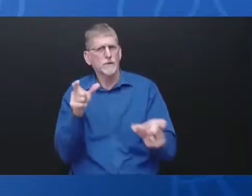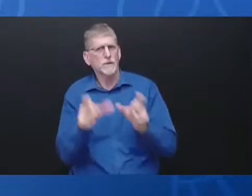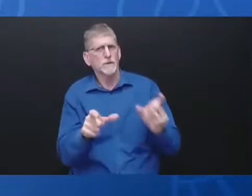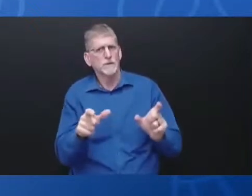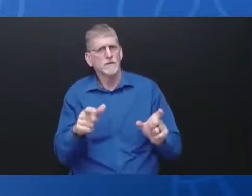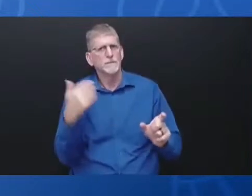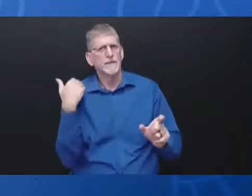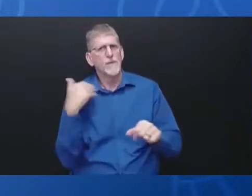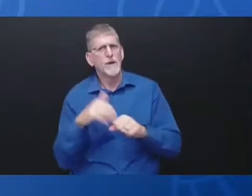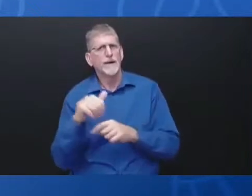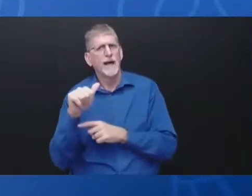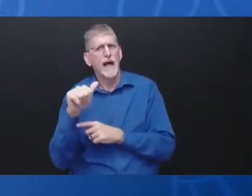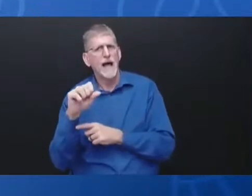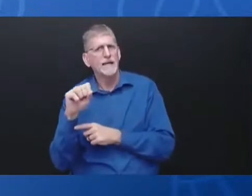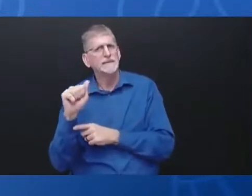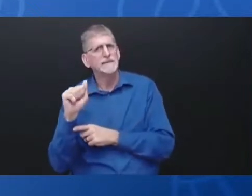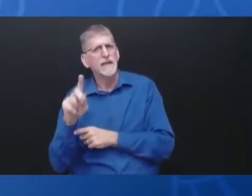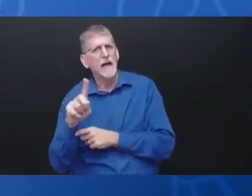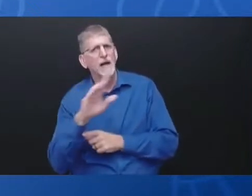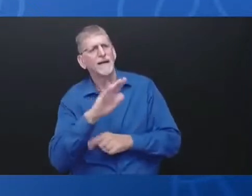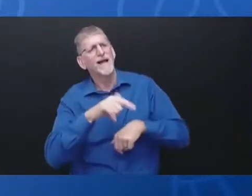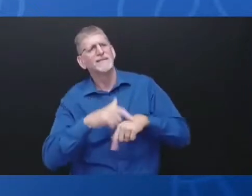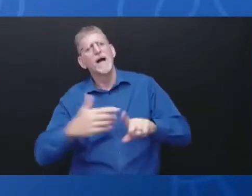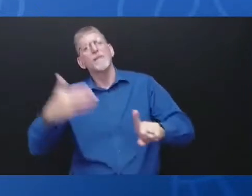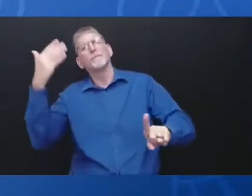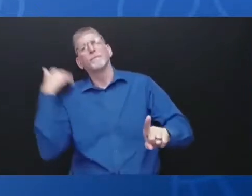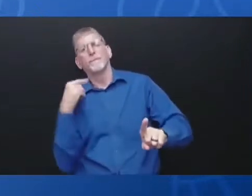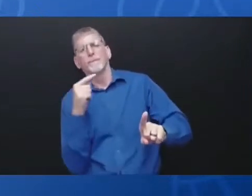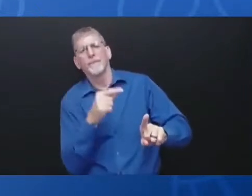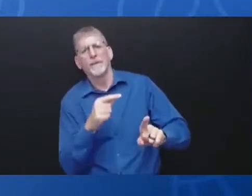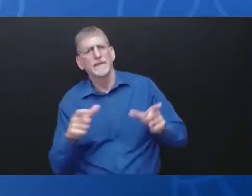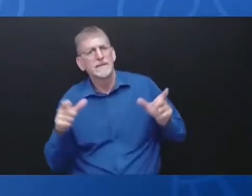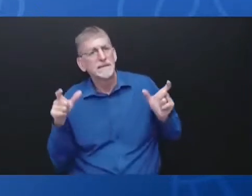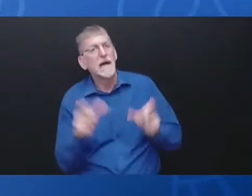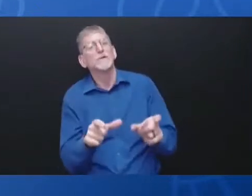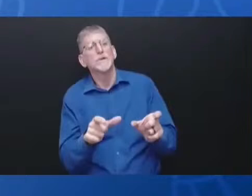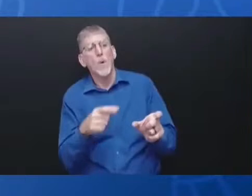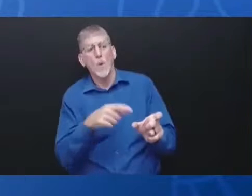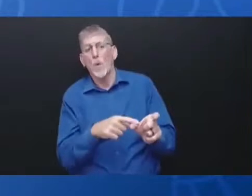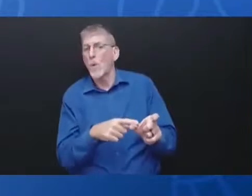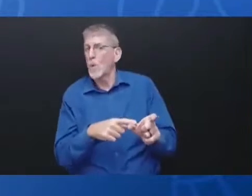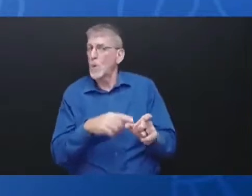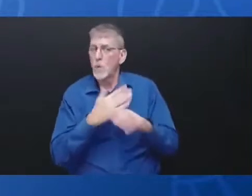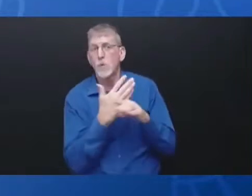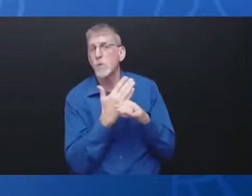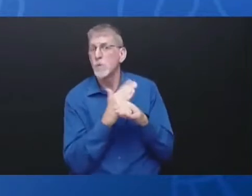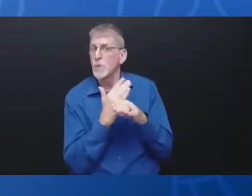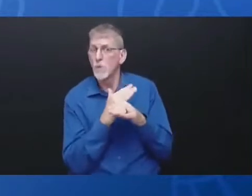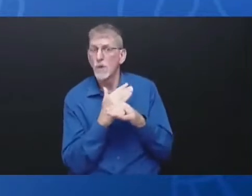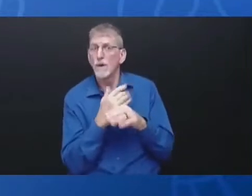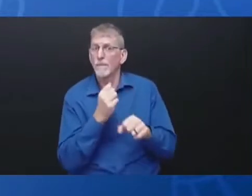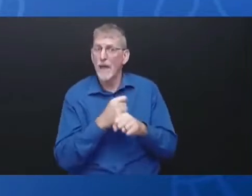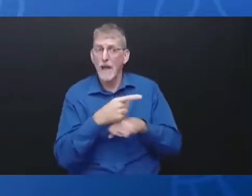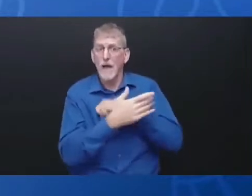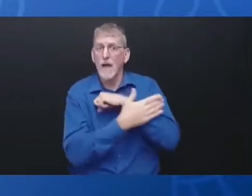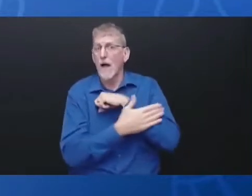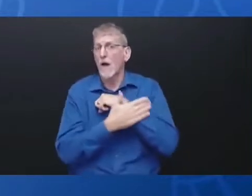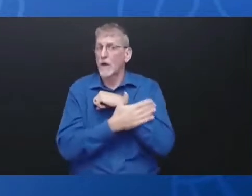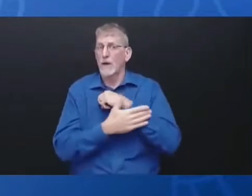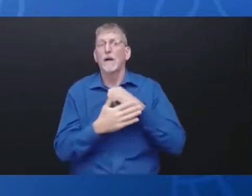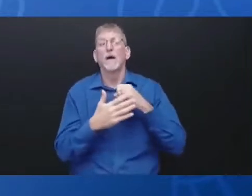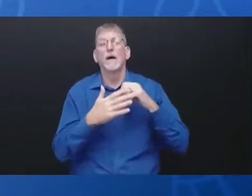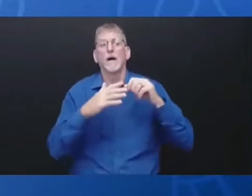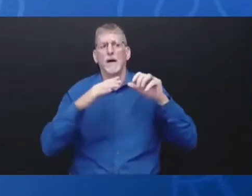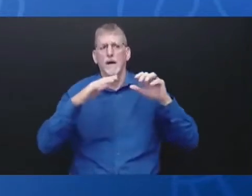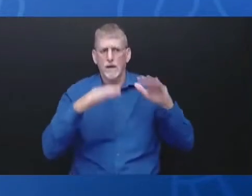a significant barrier to stabilizing and rebuilding the country. Is the administration considering removing